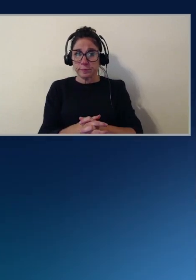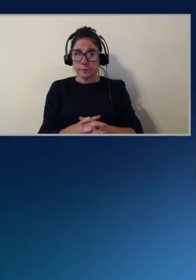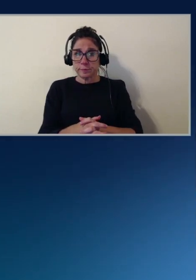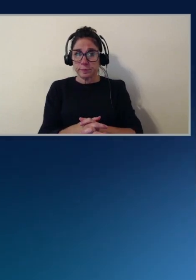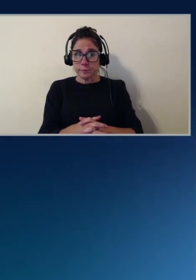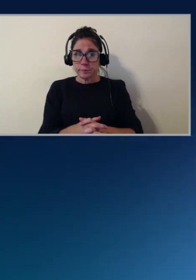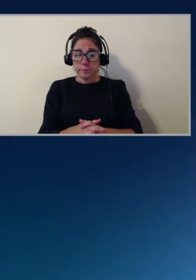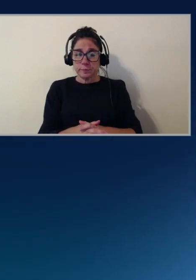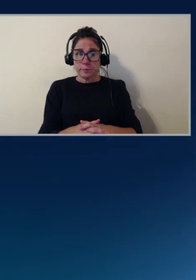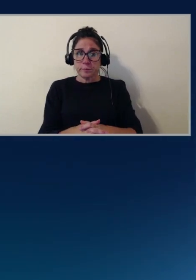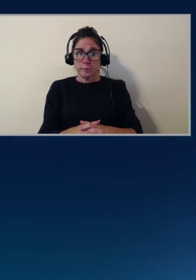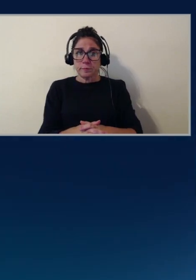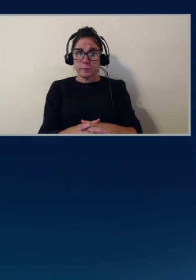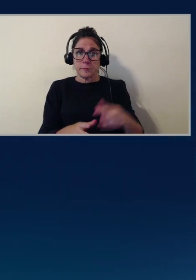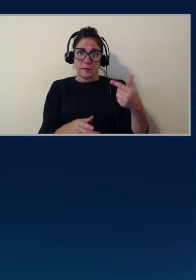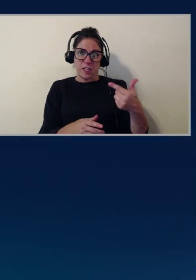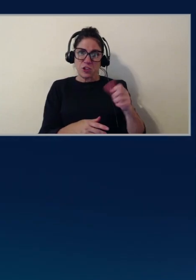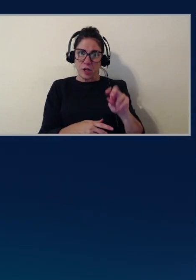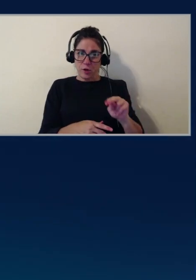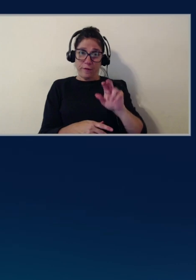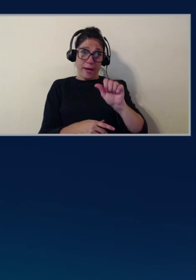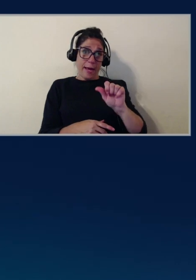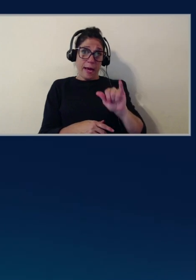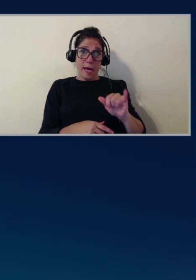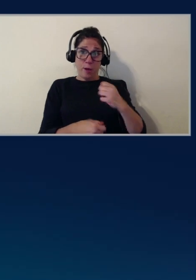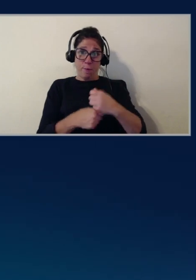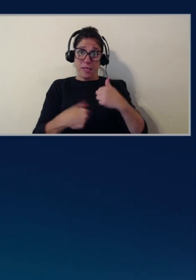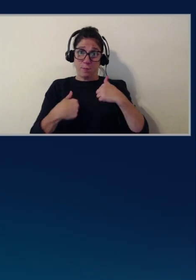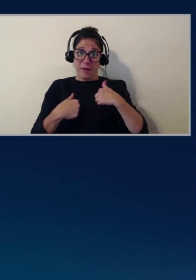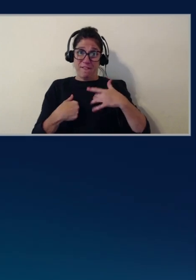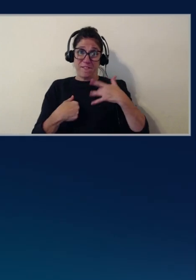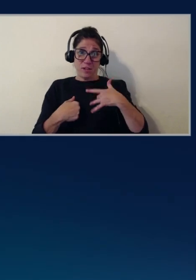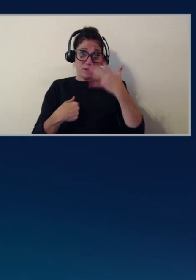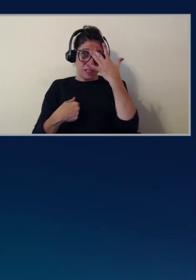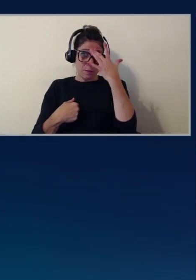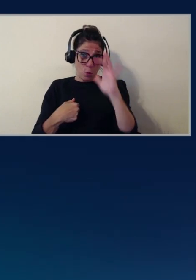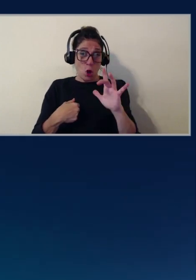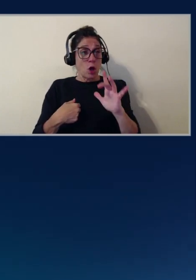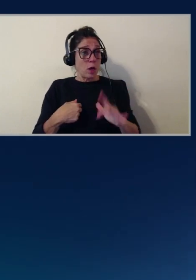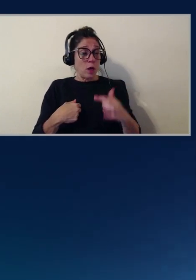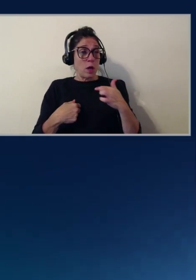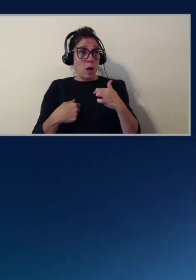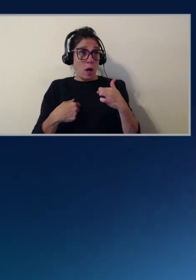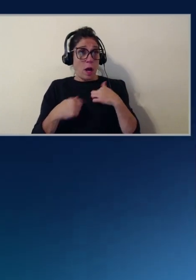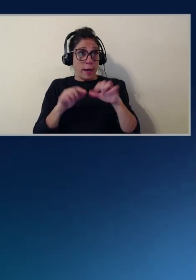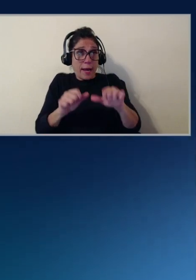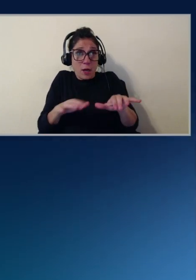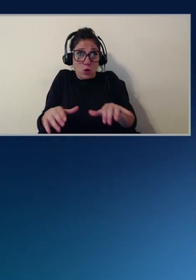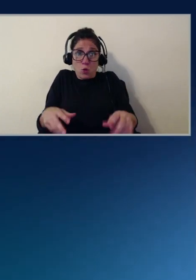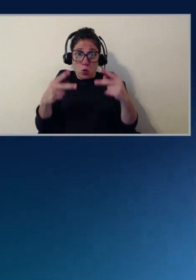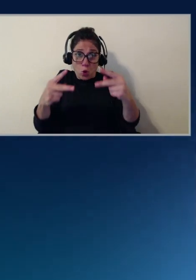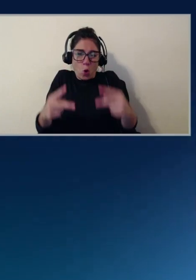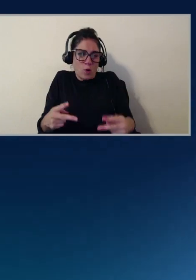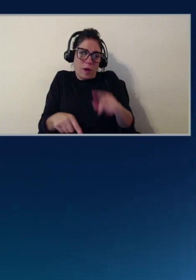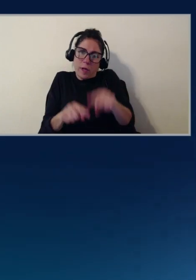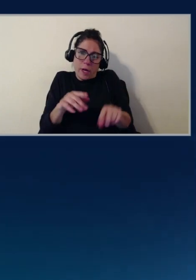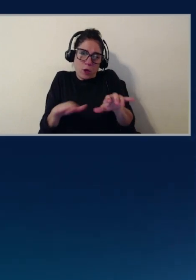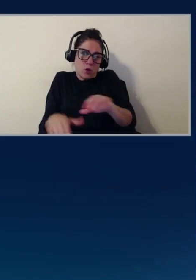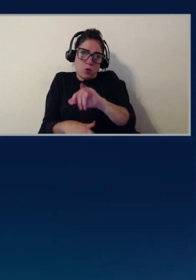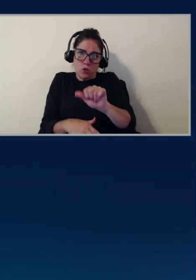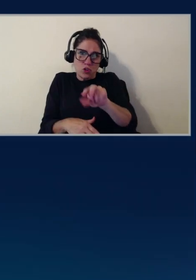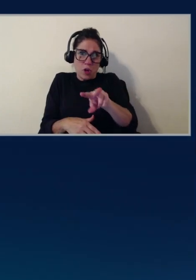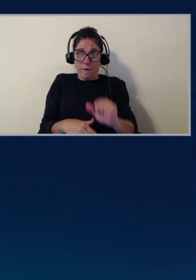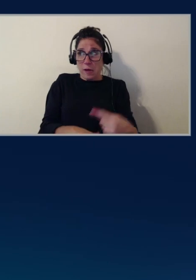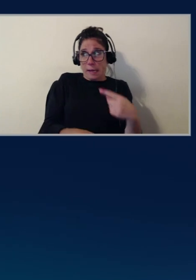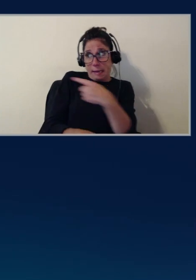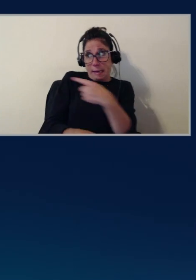generative AI makes me feel smart. Because while I can do something in code, I cannot probably do Java or .NET like he can.